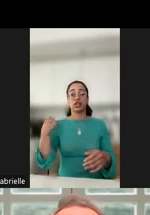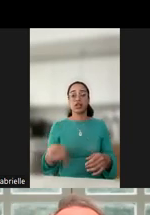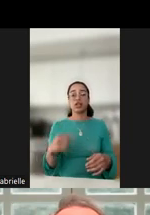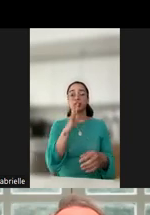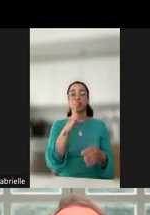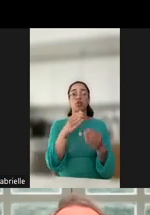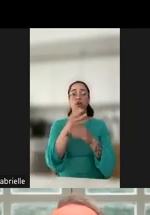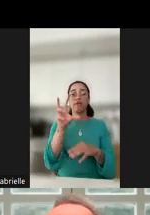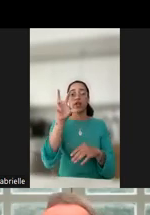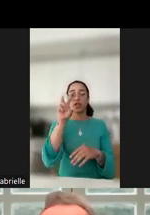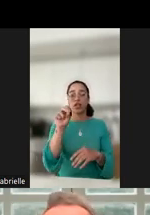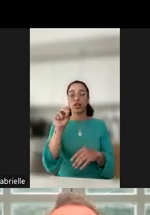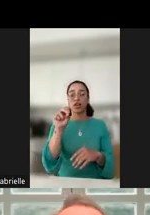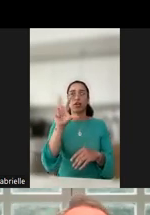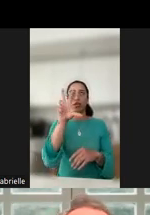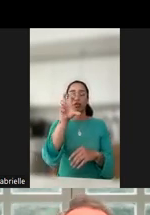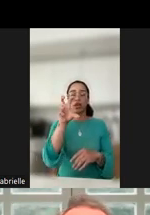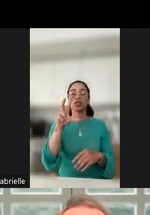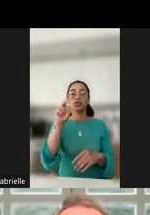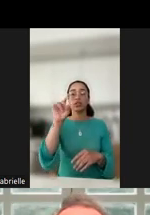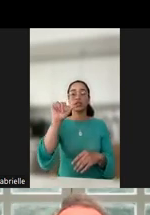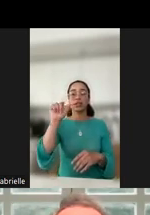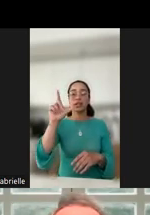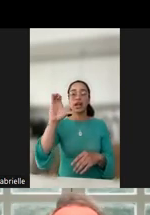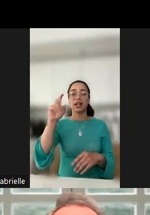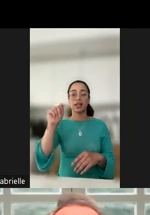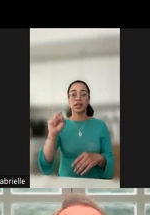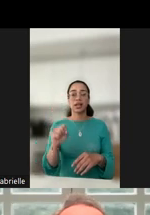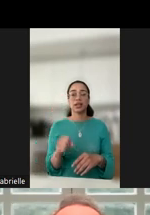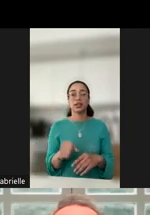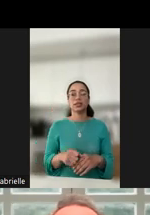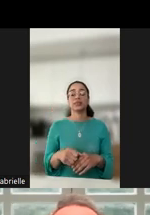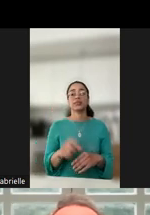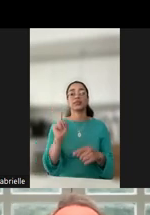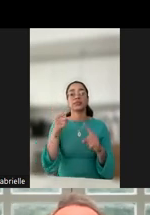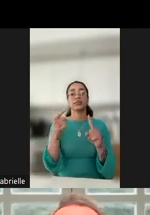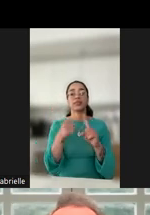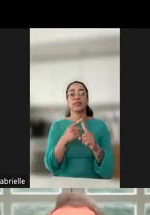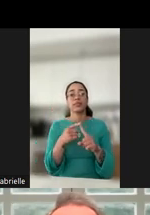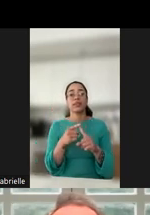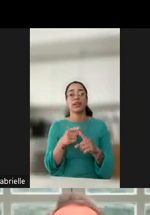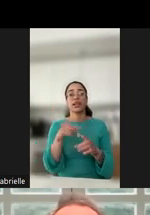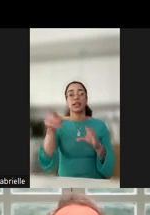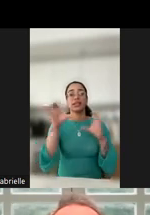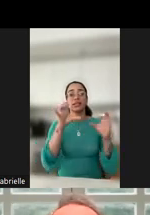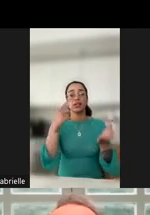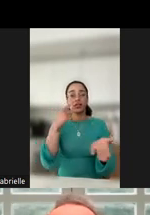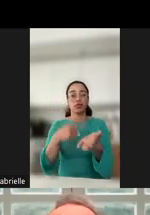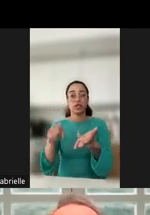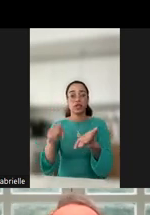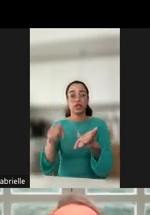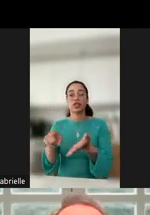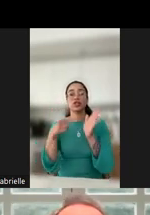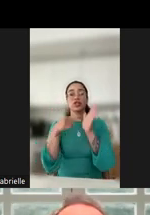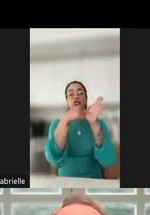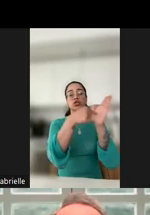So, and then Pew Research Center had two researchers, Budiman and Ruiz, and they did a research and showing